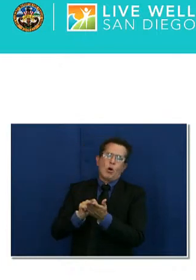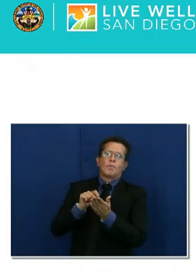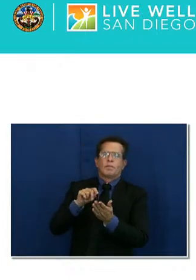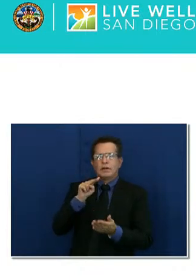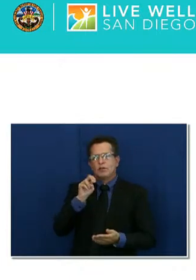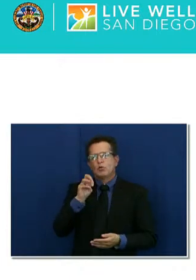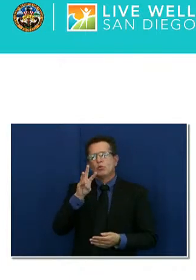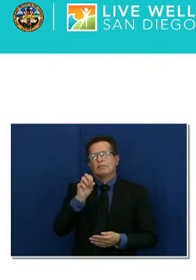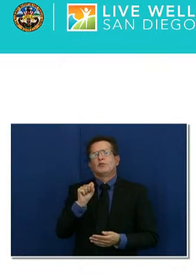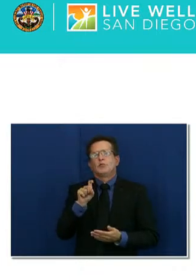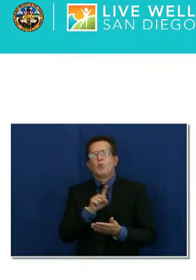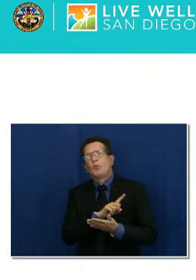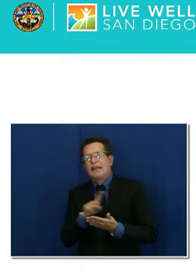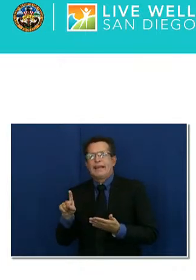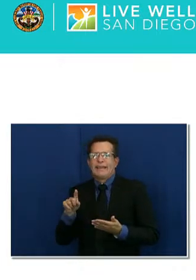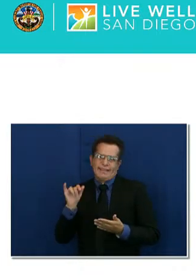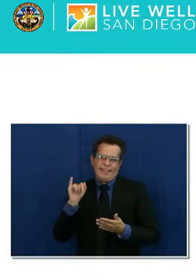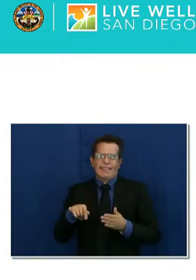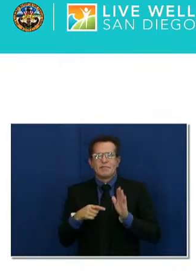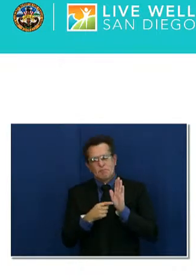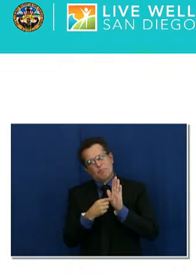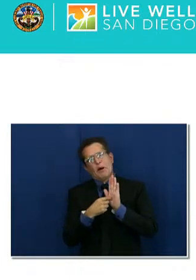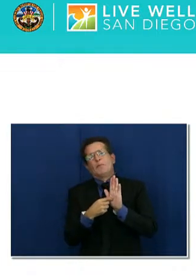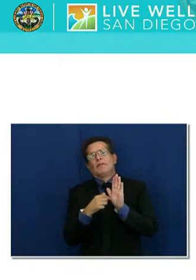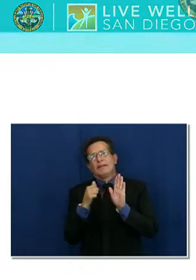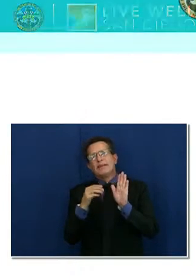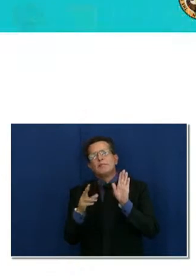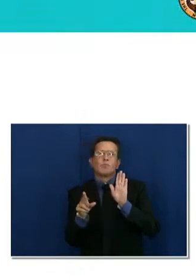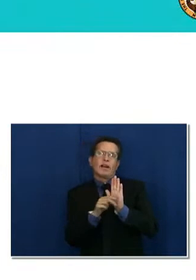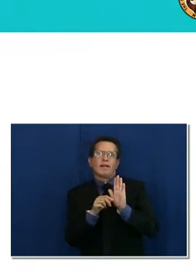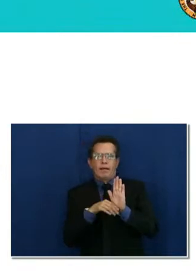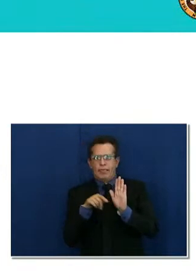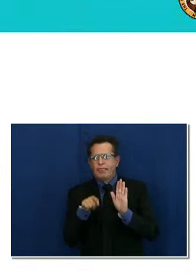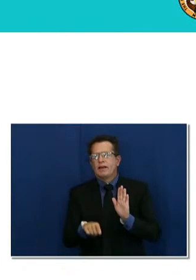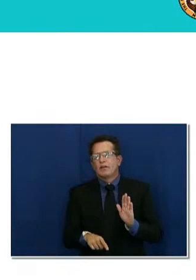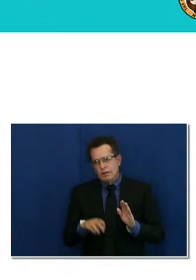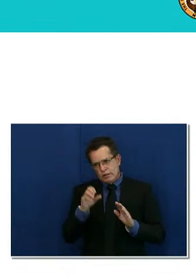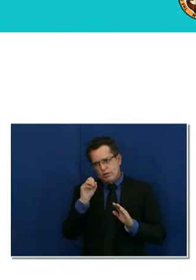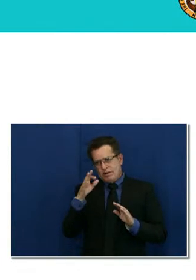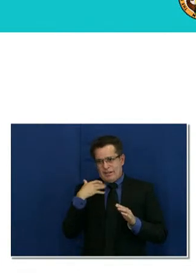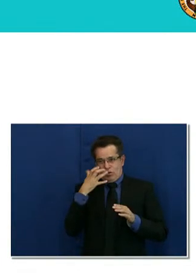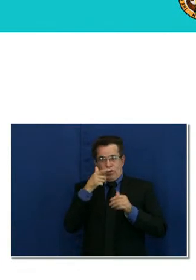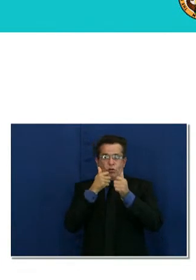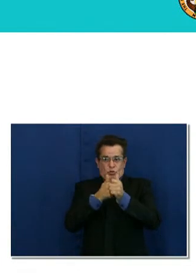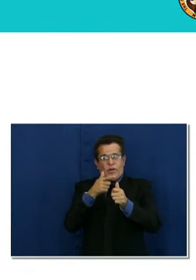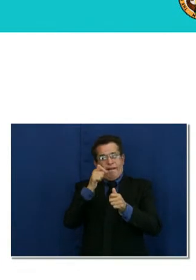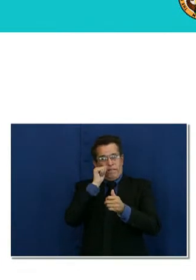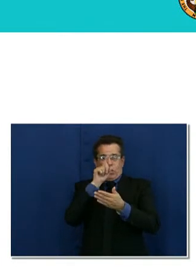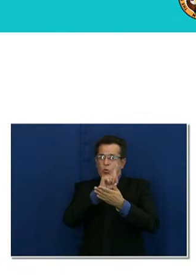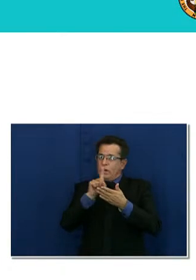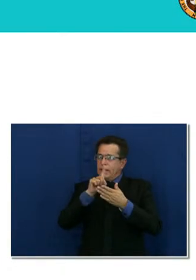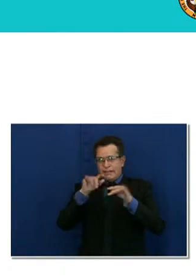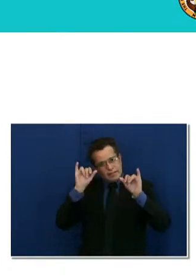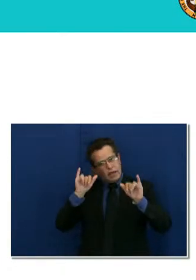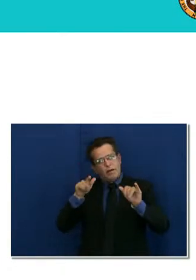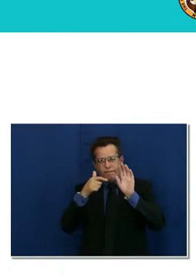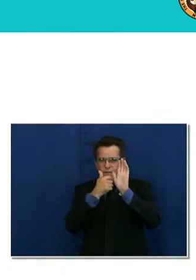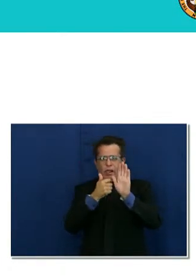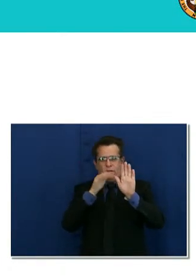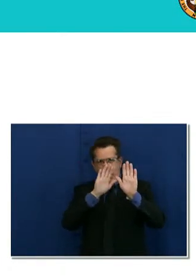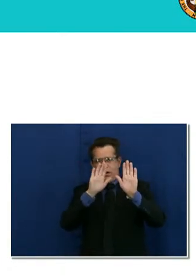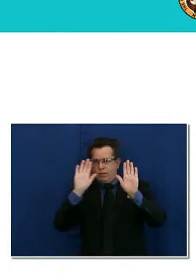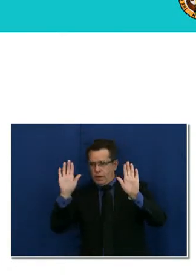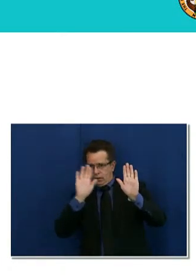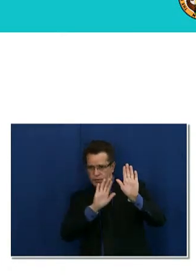Now, as I remind the public every week, the following simple preventive strategies are